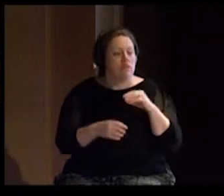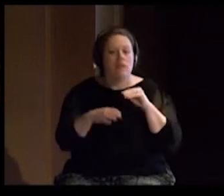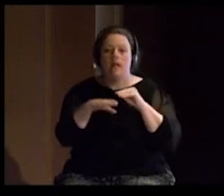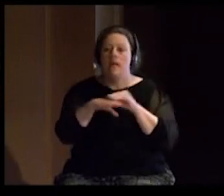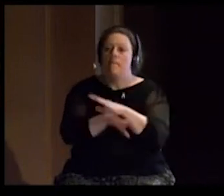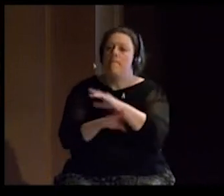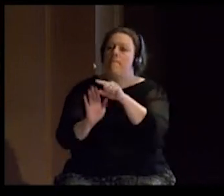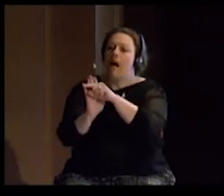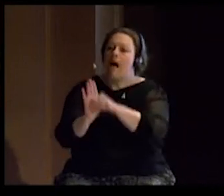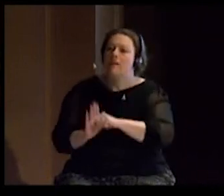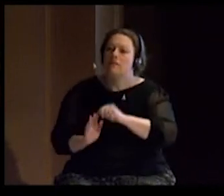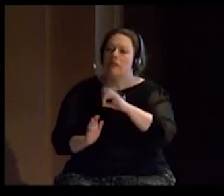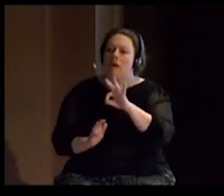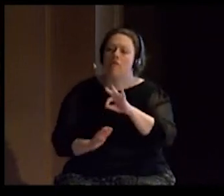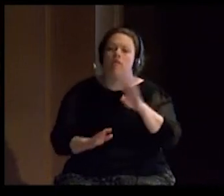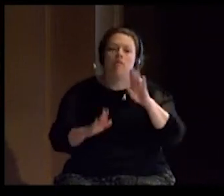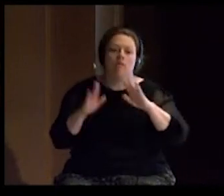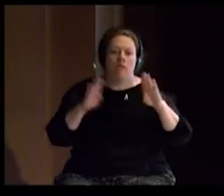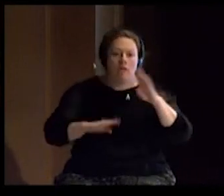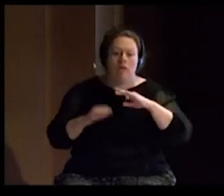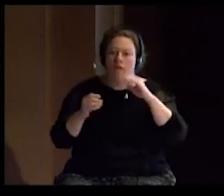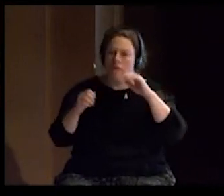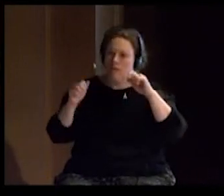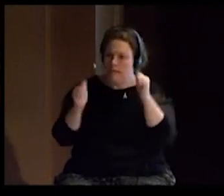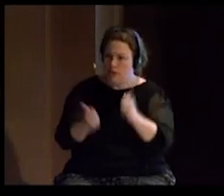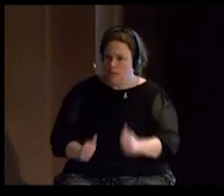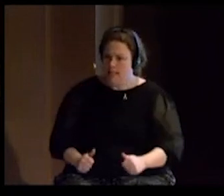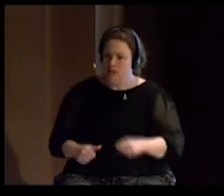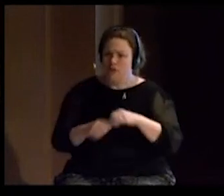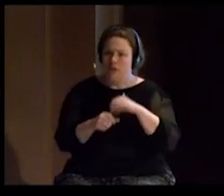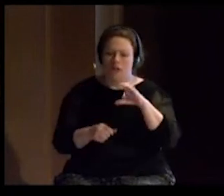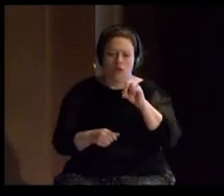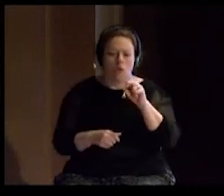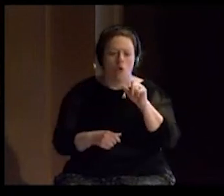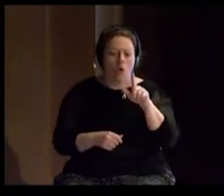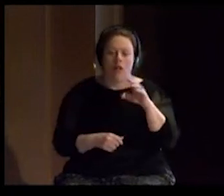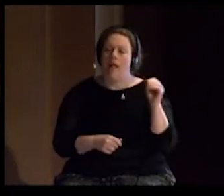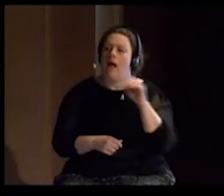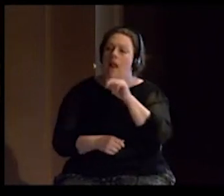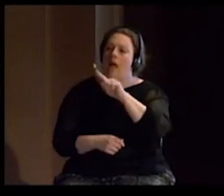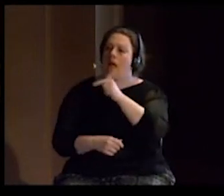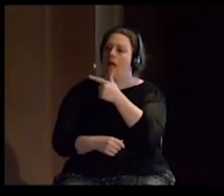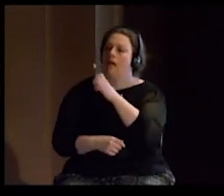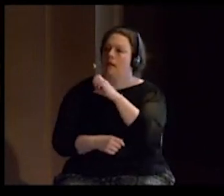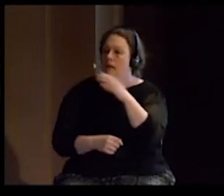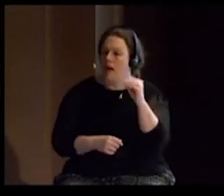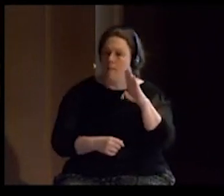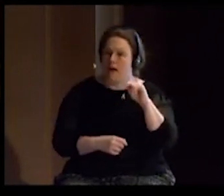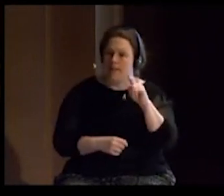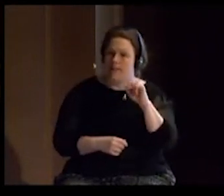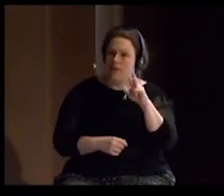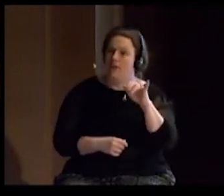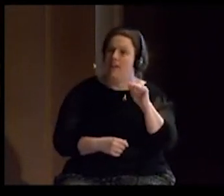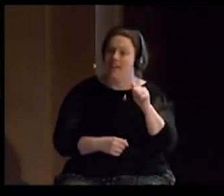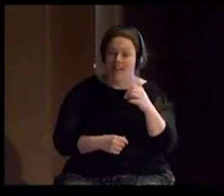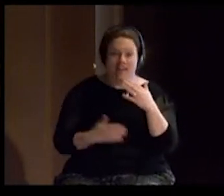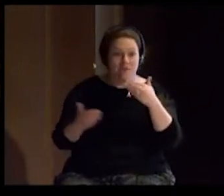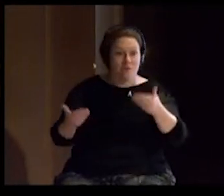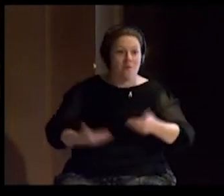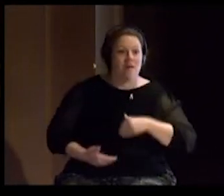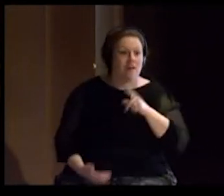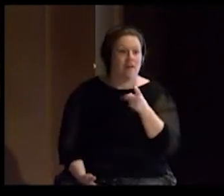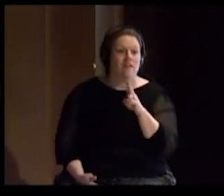environmental degradation and climate change on corals and their symbiotic algae and bacteria. Please join me in welcoming